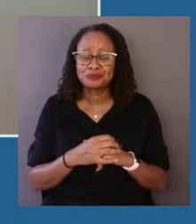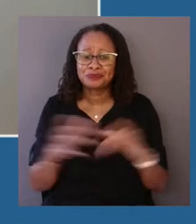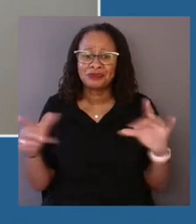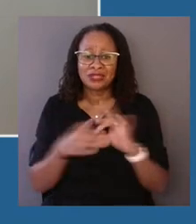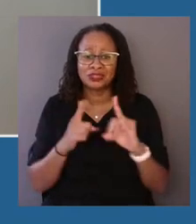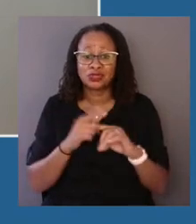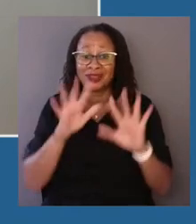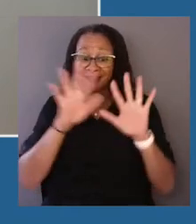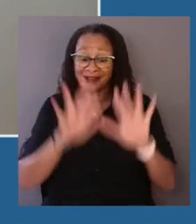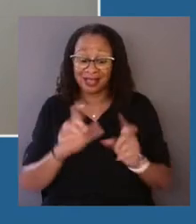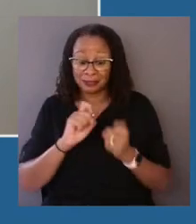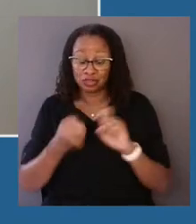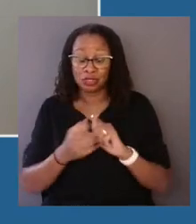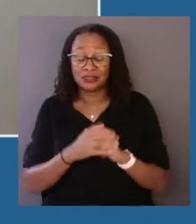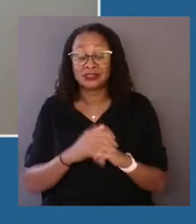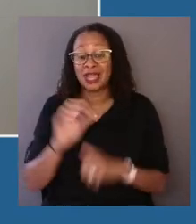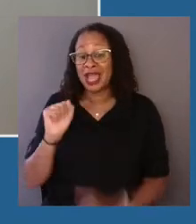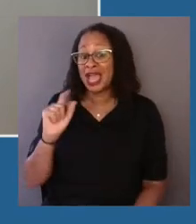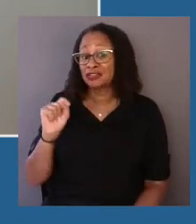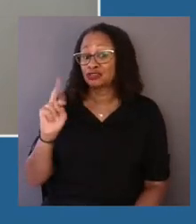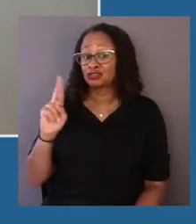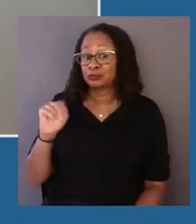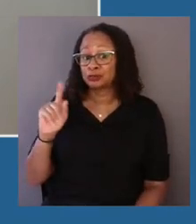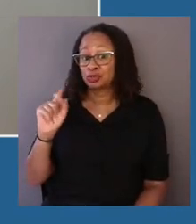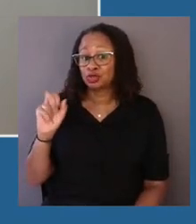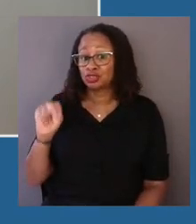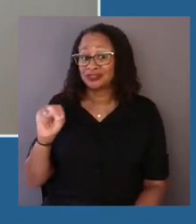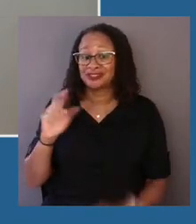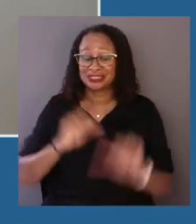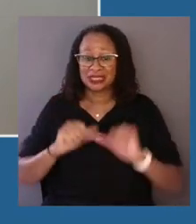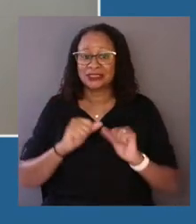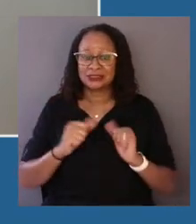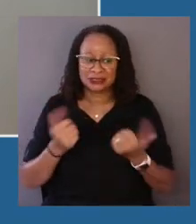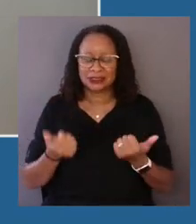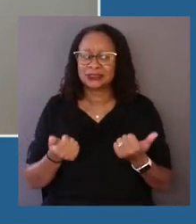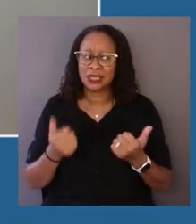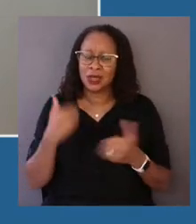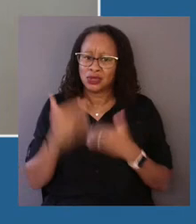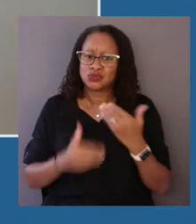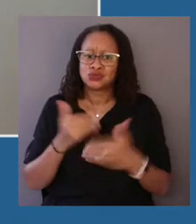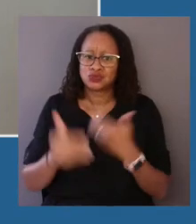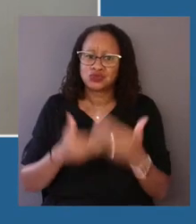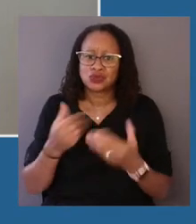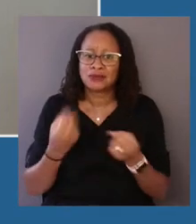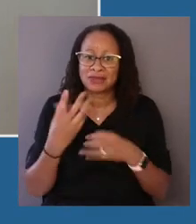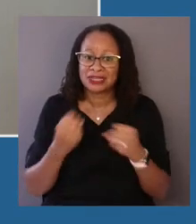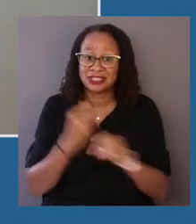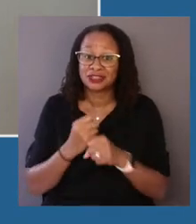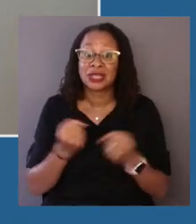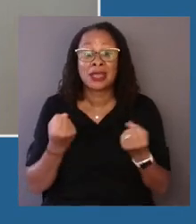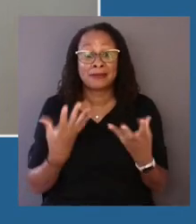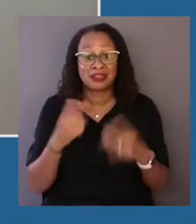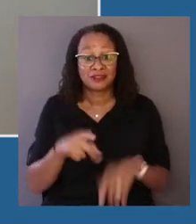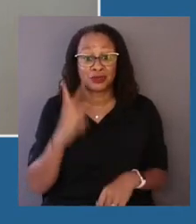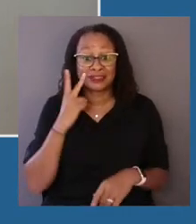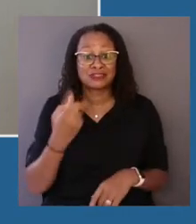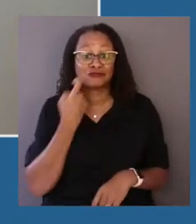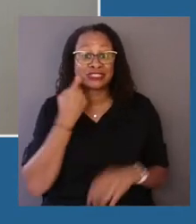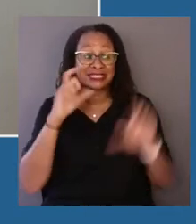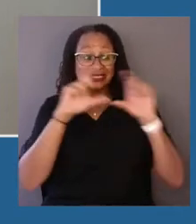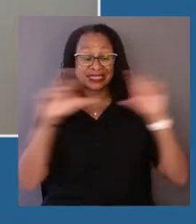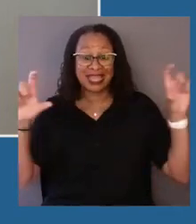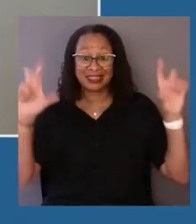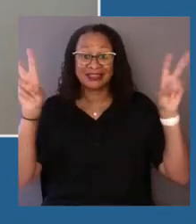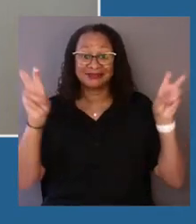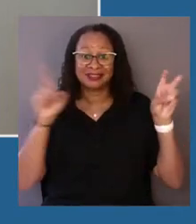Climate change attribution science has come a long way in recent years, and many of you probably have seen recent headlines